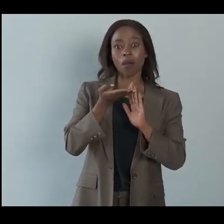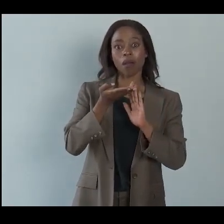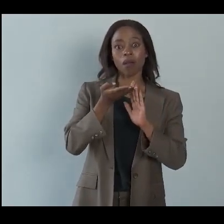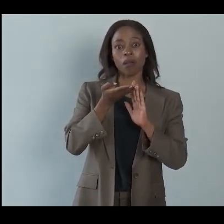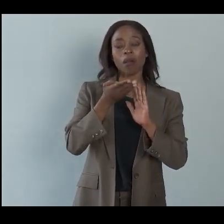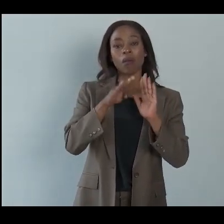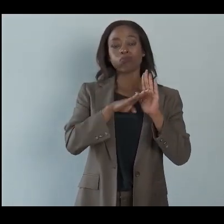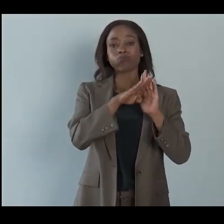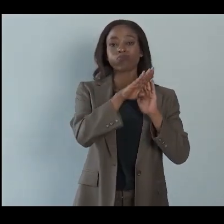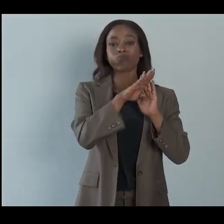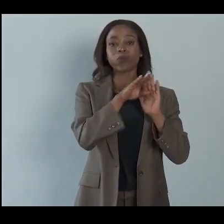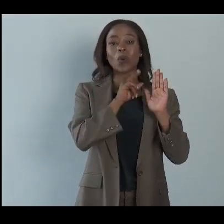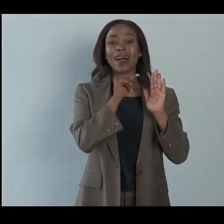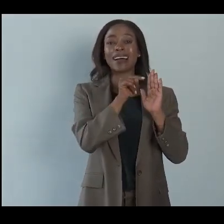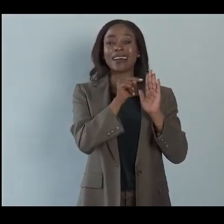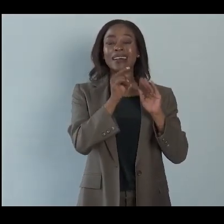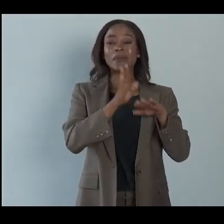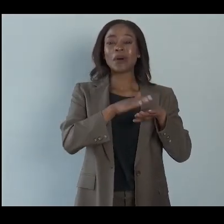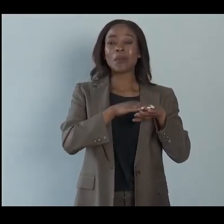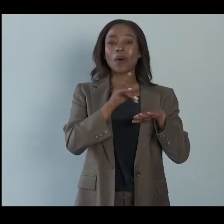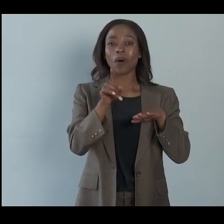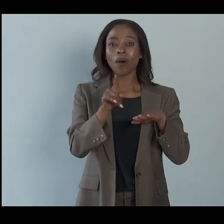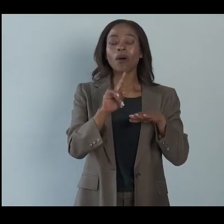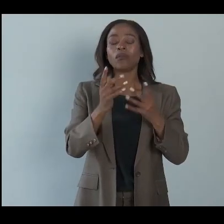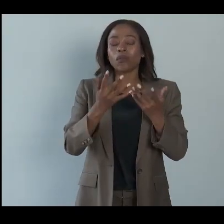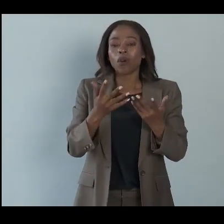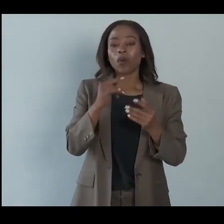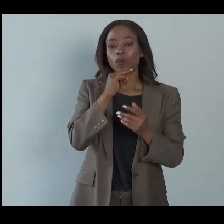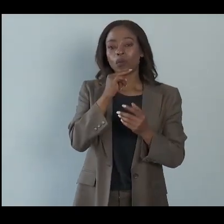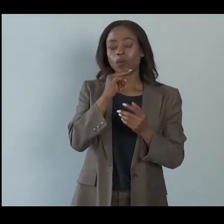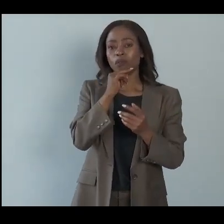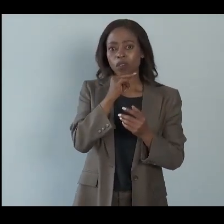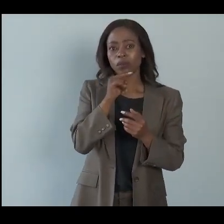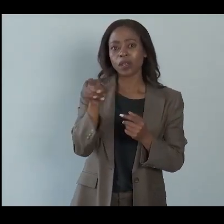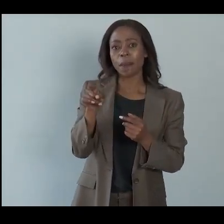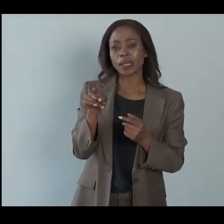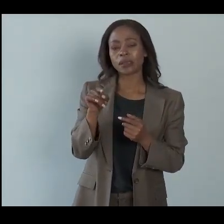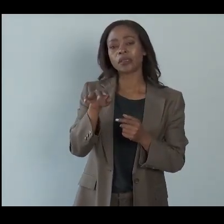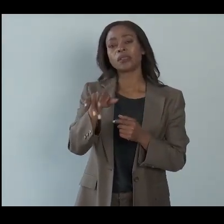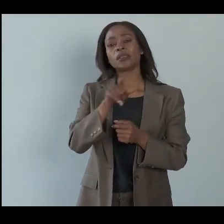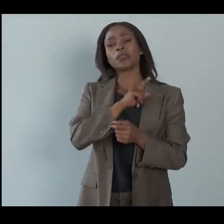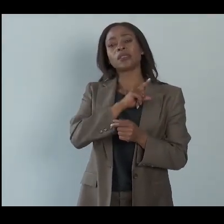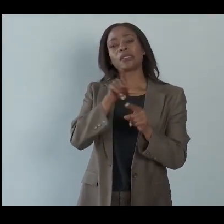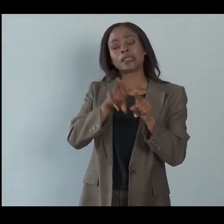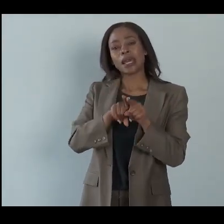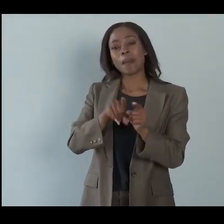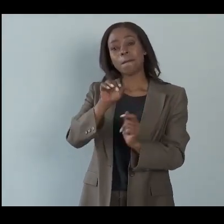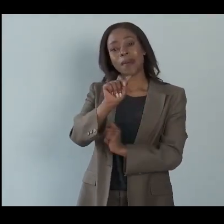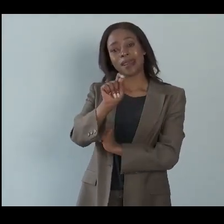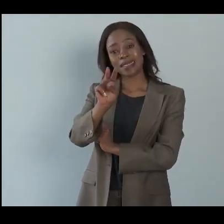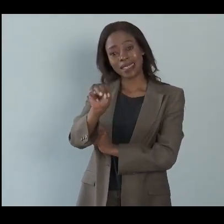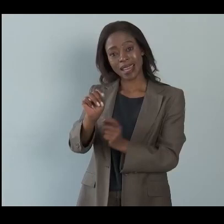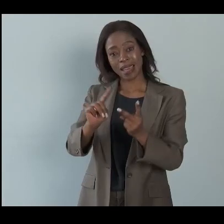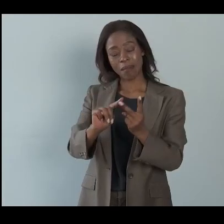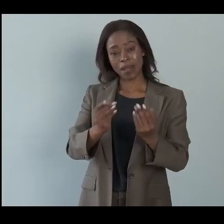large portion of these being annuity-based. On a like-for-like basis, excluding the ATM business, services revenue